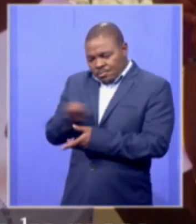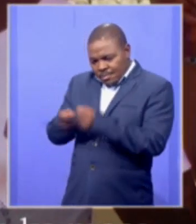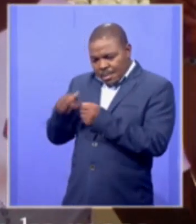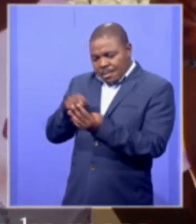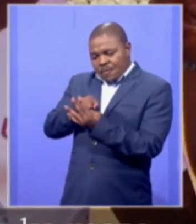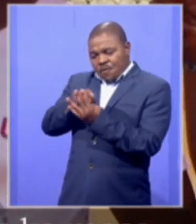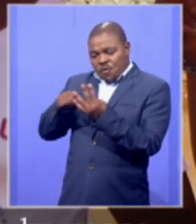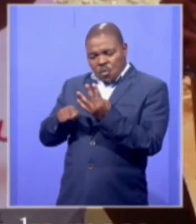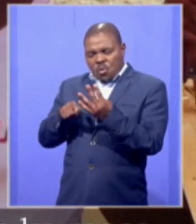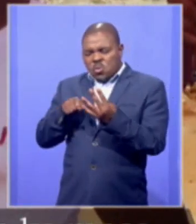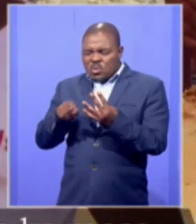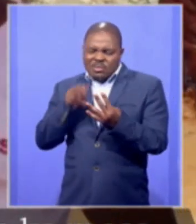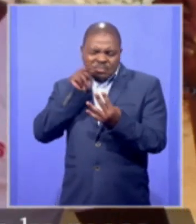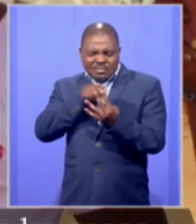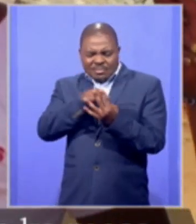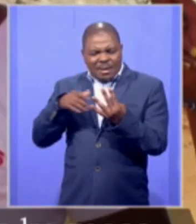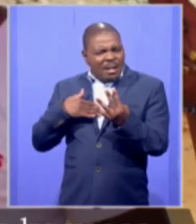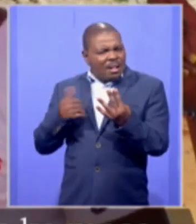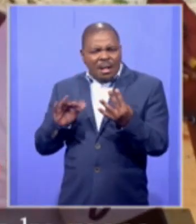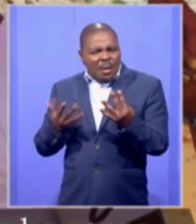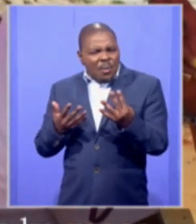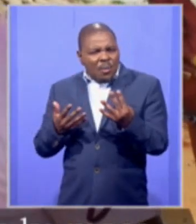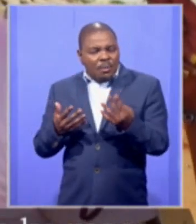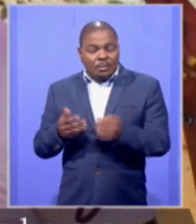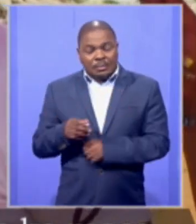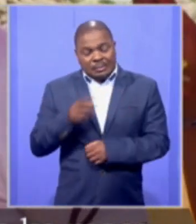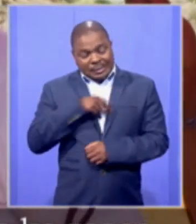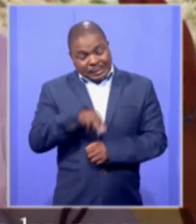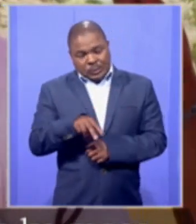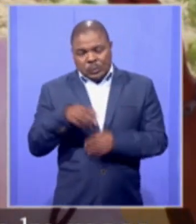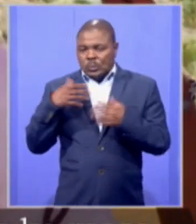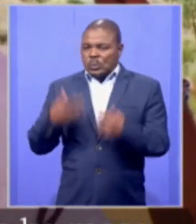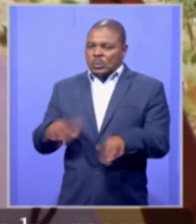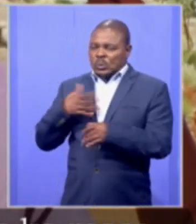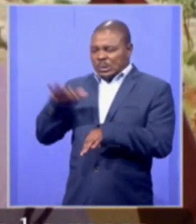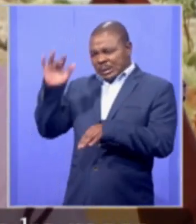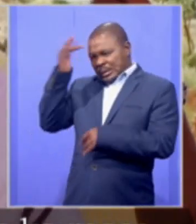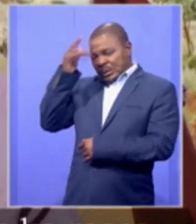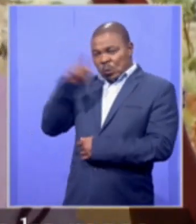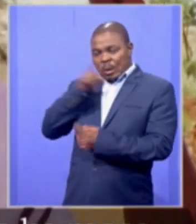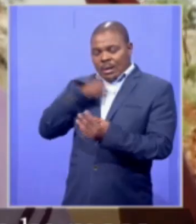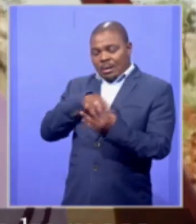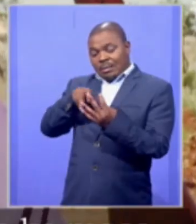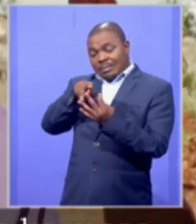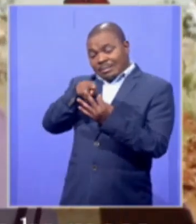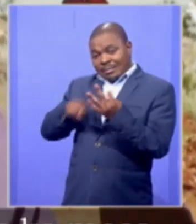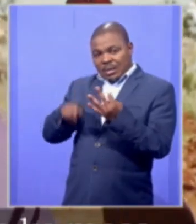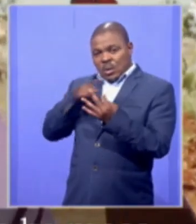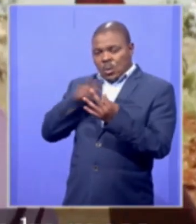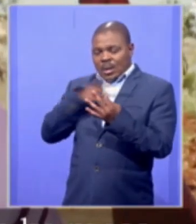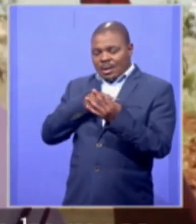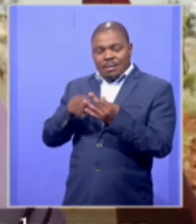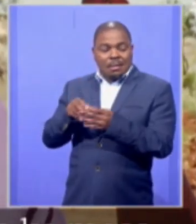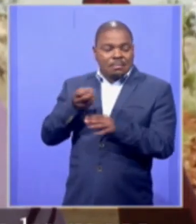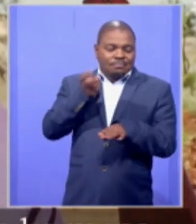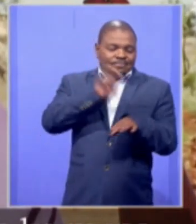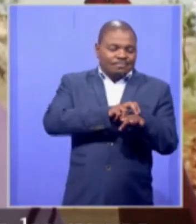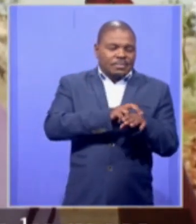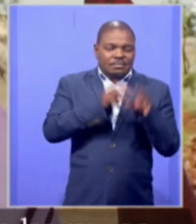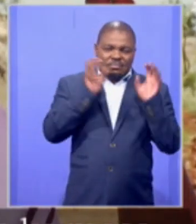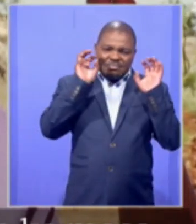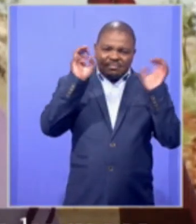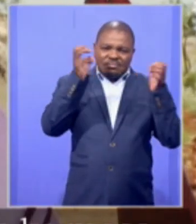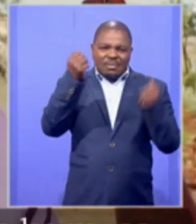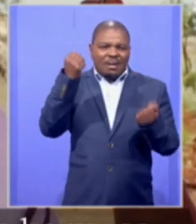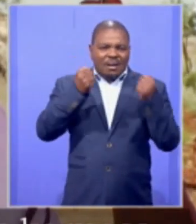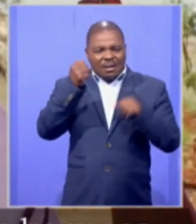boitekanelo sentse jang ne batho ba ba bona ke batho ba kulang ka thata gwane botlhe ba tswileng ba ba raro ba tselwe ka di-ambulance bile ba isiwa ko bookelong go bontsha